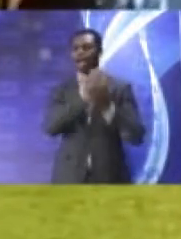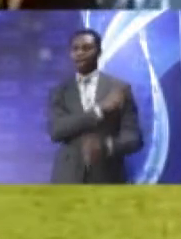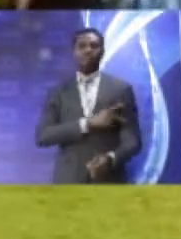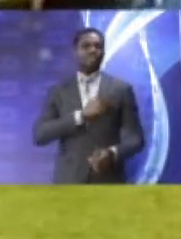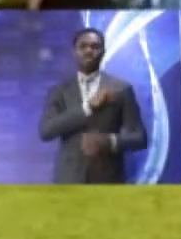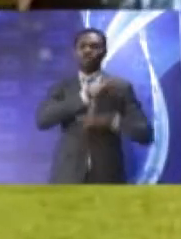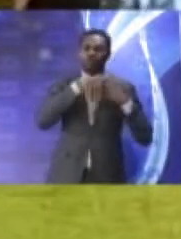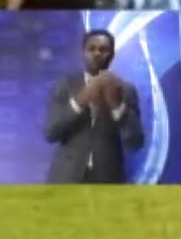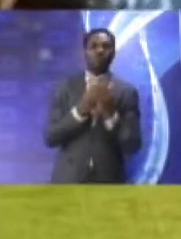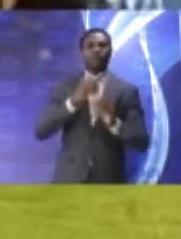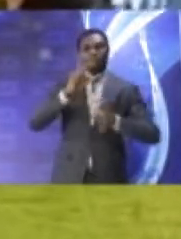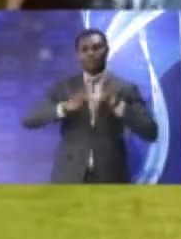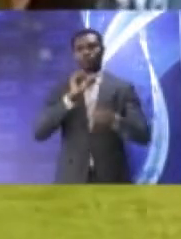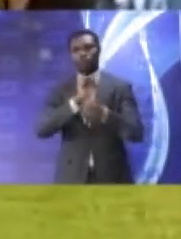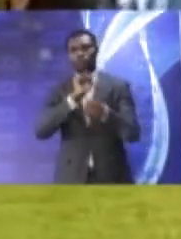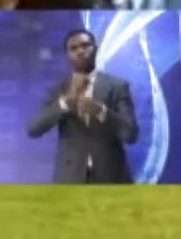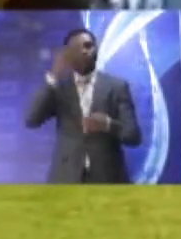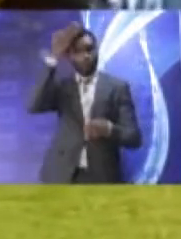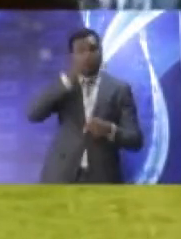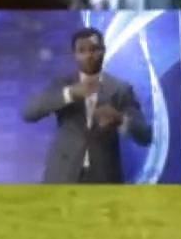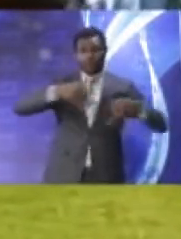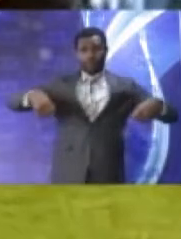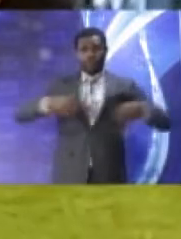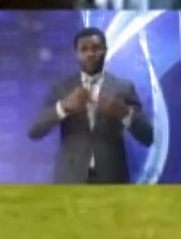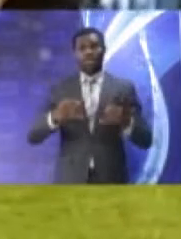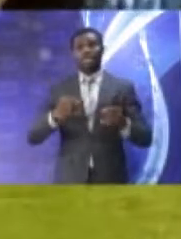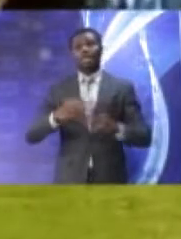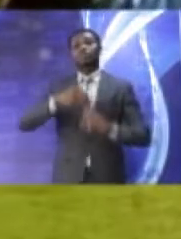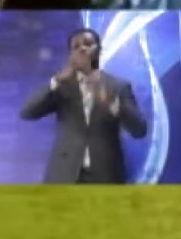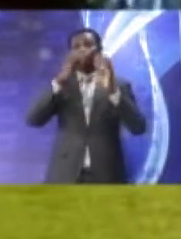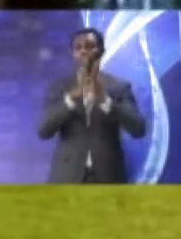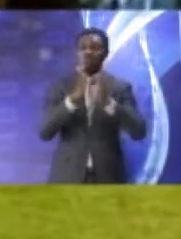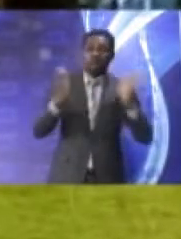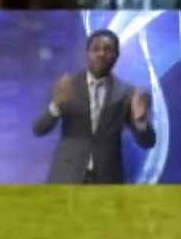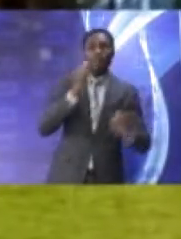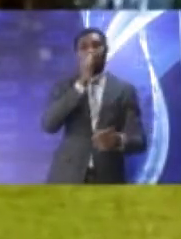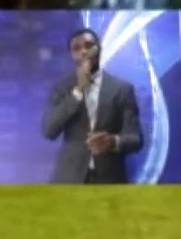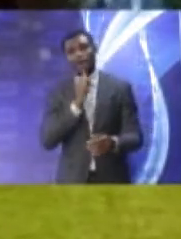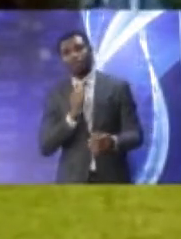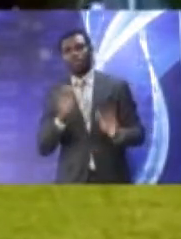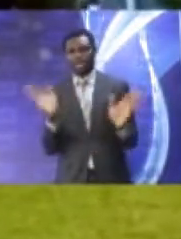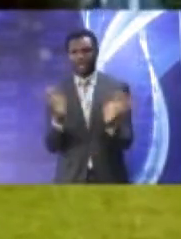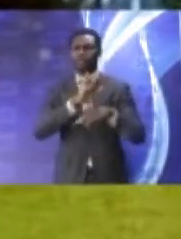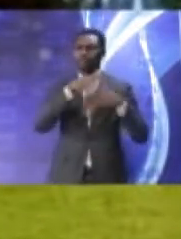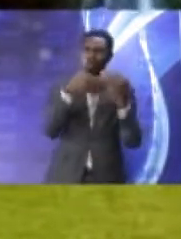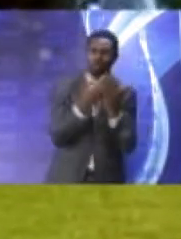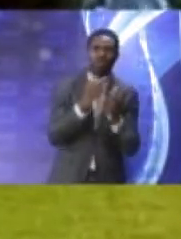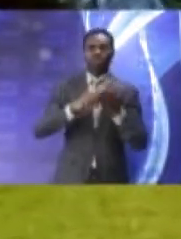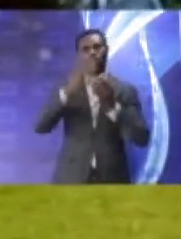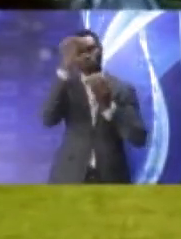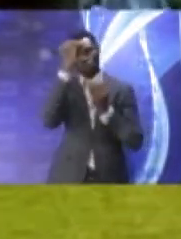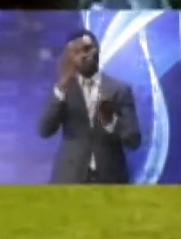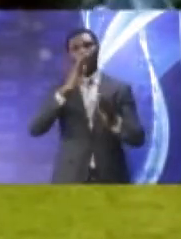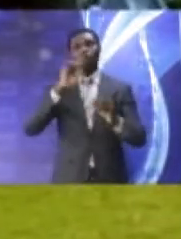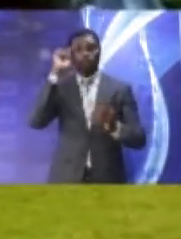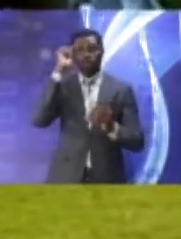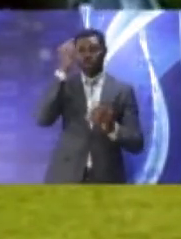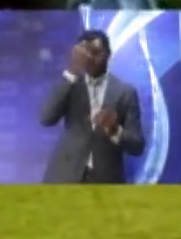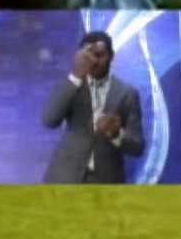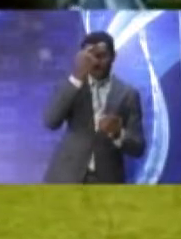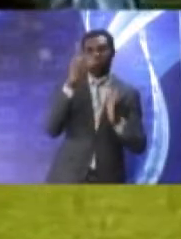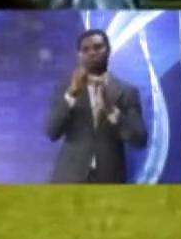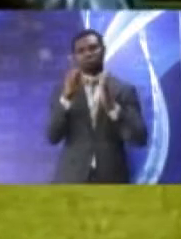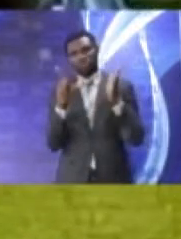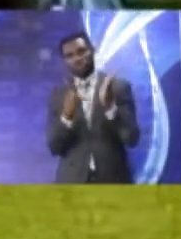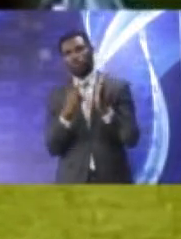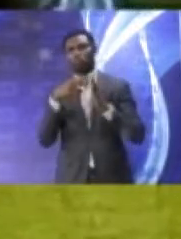the response to the pandemic in the public and private sectors, urged residents to continue to obey government's COVID-19 directives